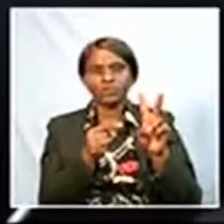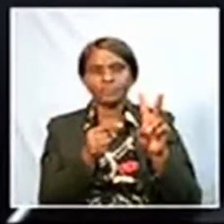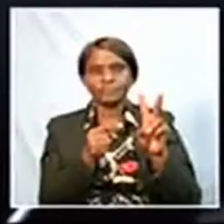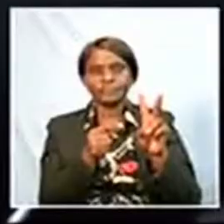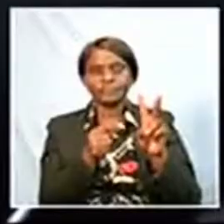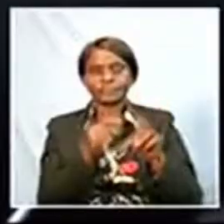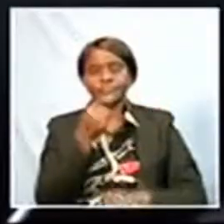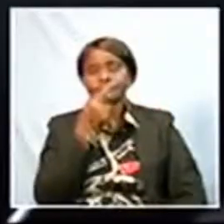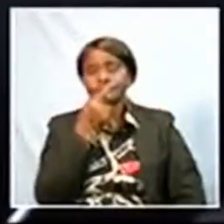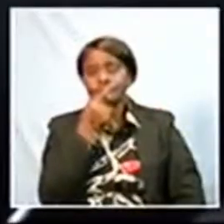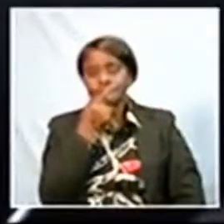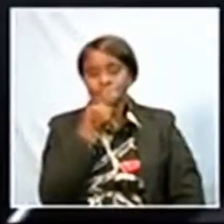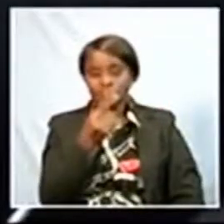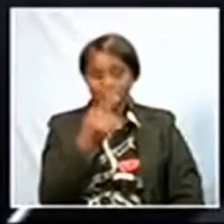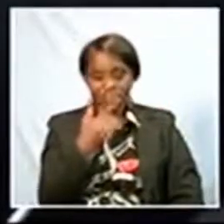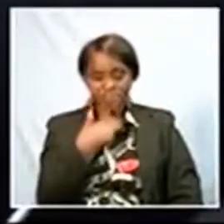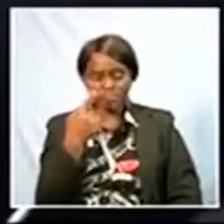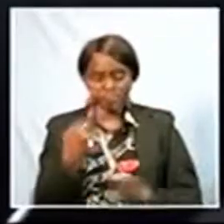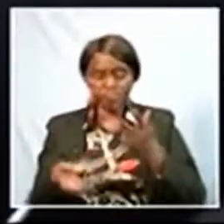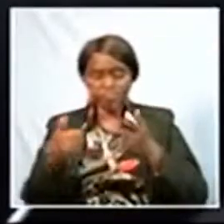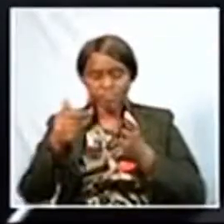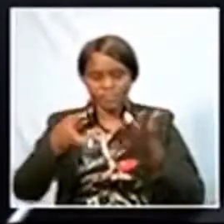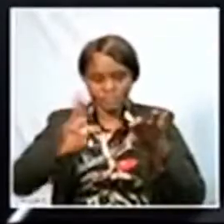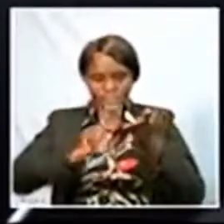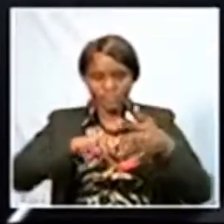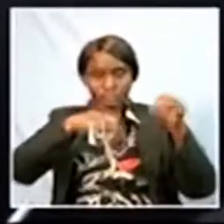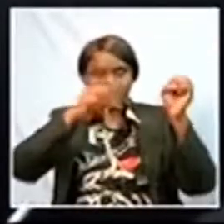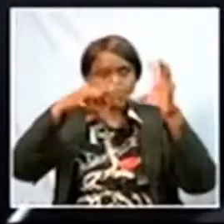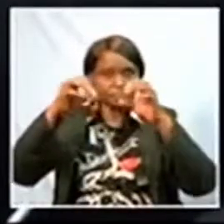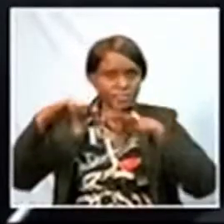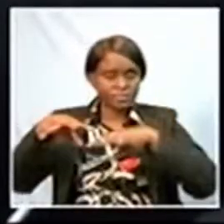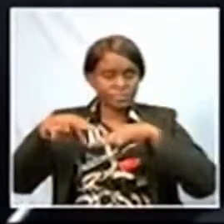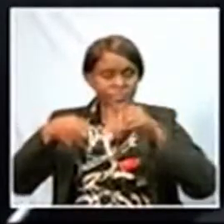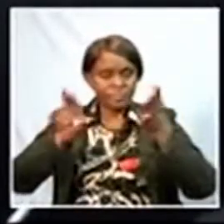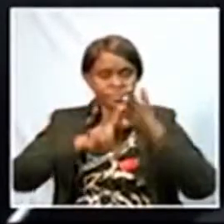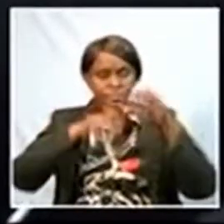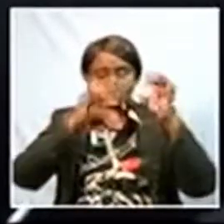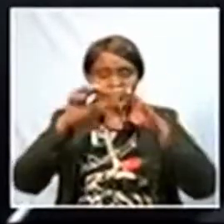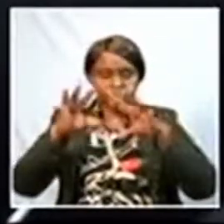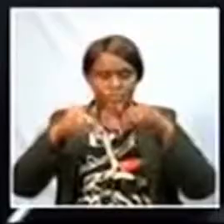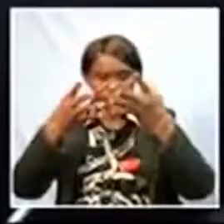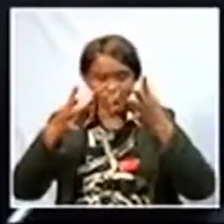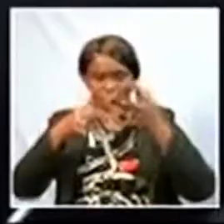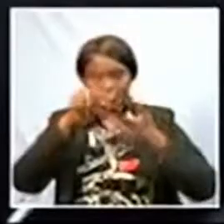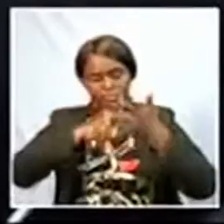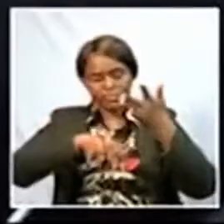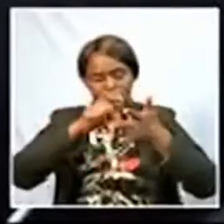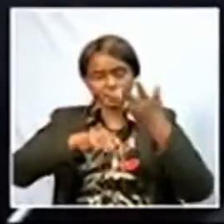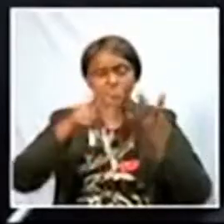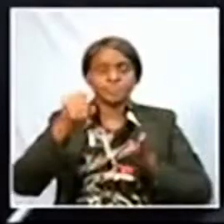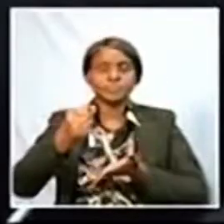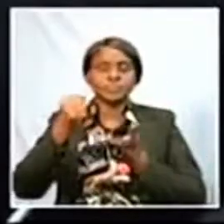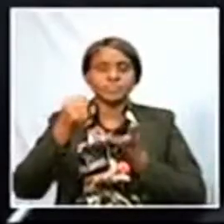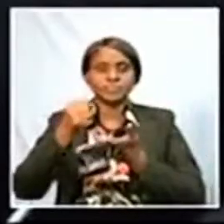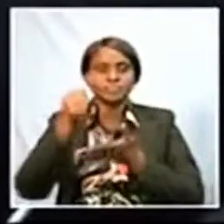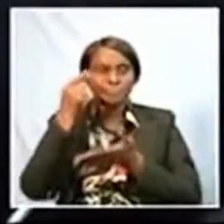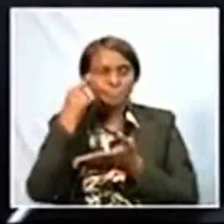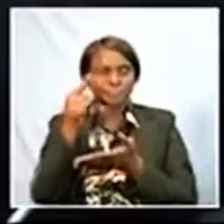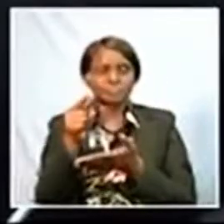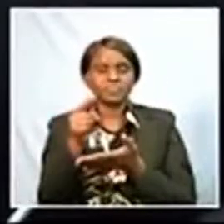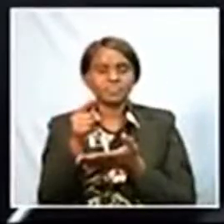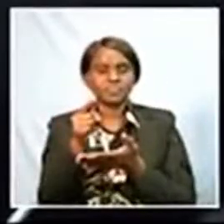that they were to do electrification. They provided cost estimates for